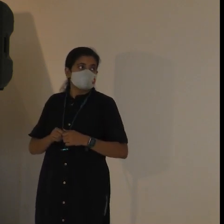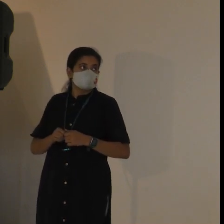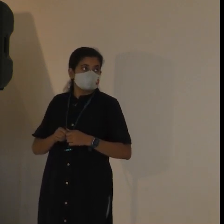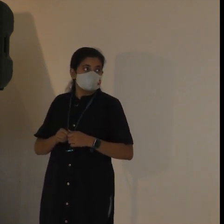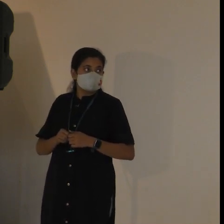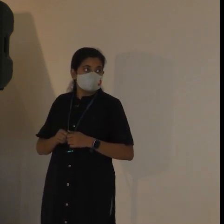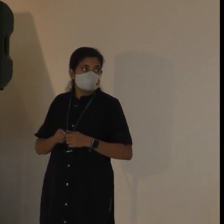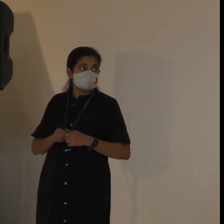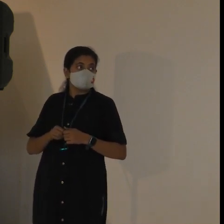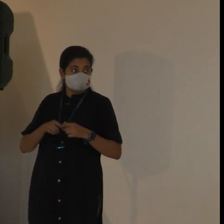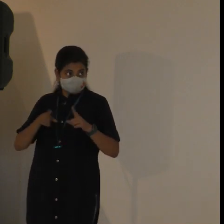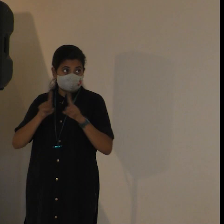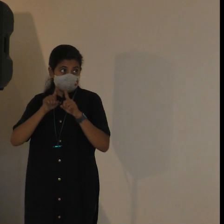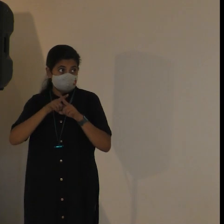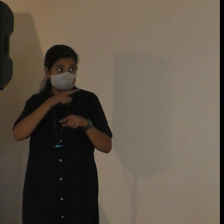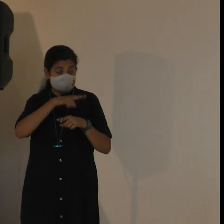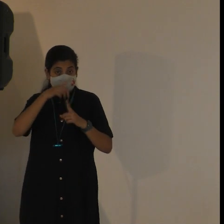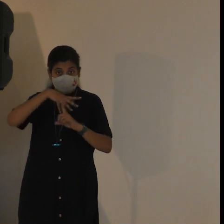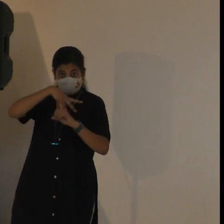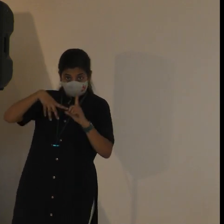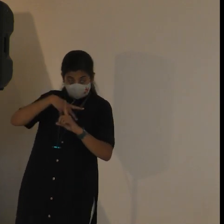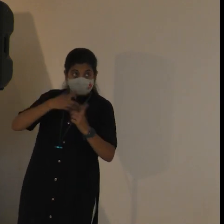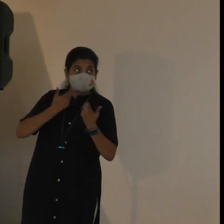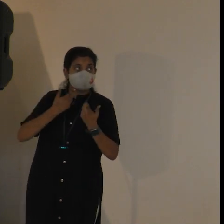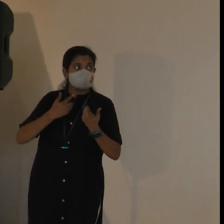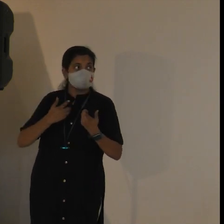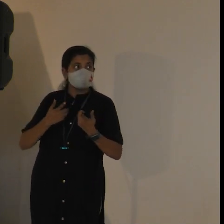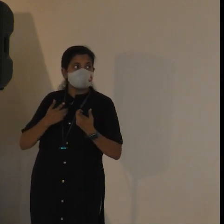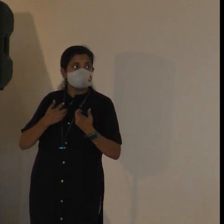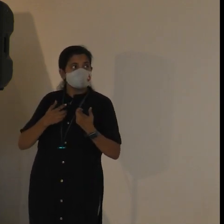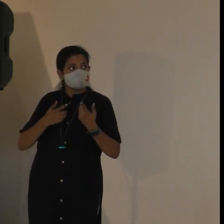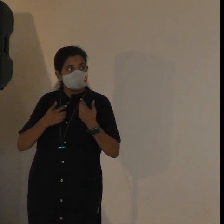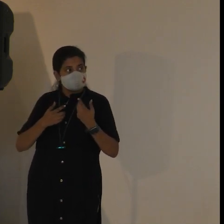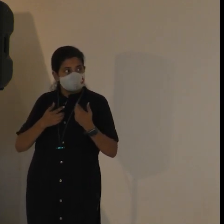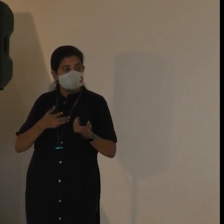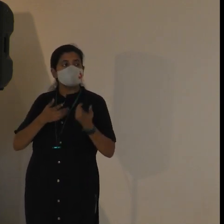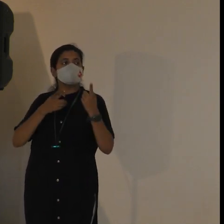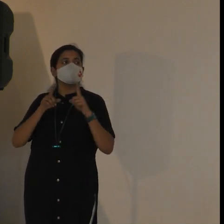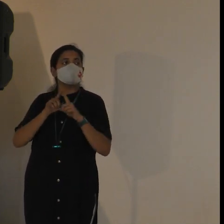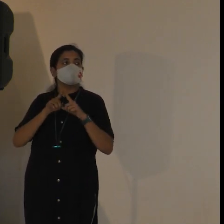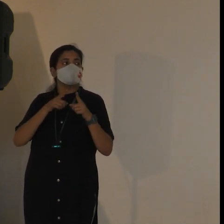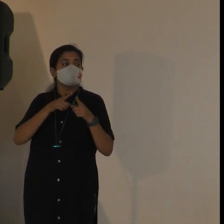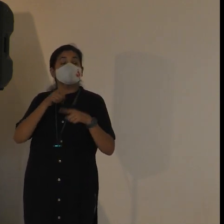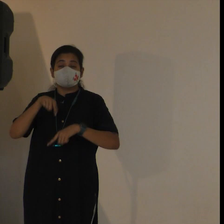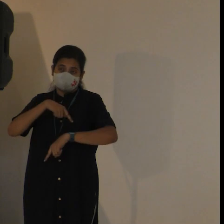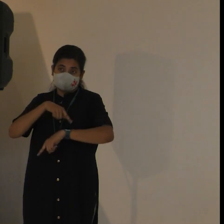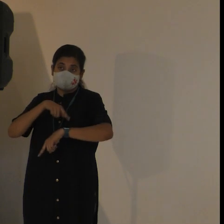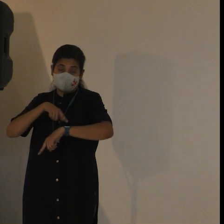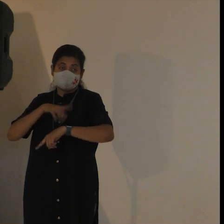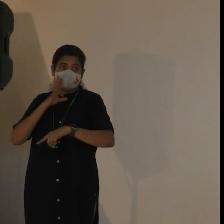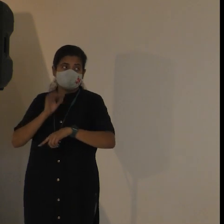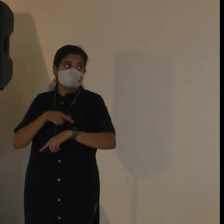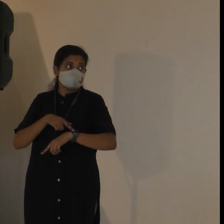Yeah, so when it comes to that aspect of behind the scenes, which is very well elucidated, which is the aspect of time.